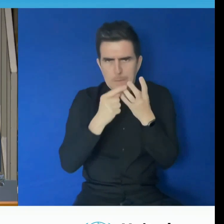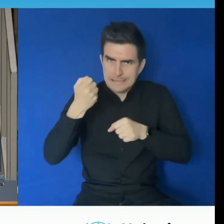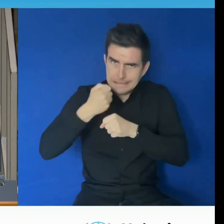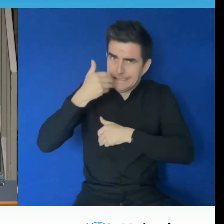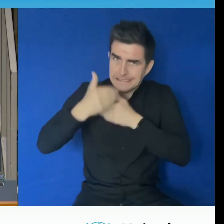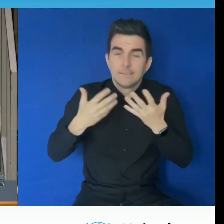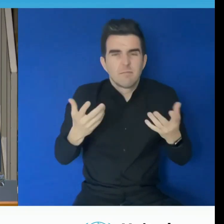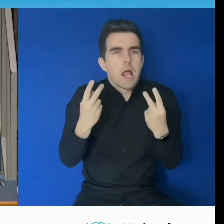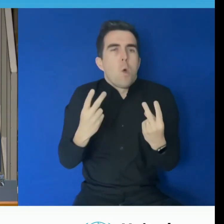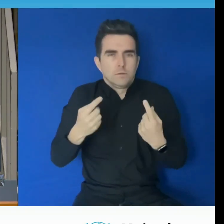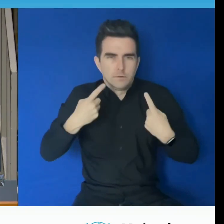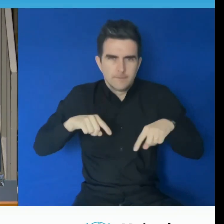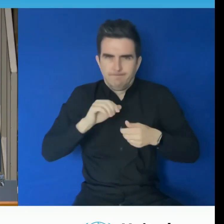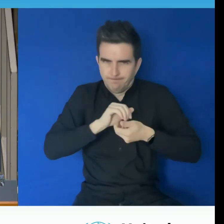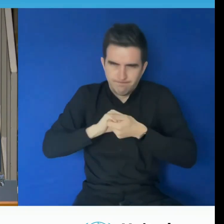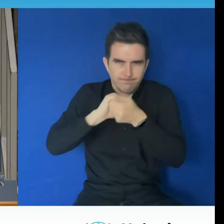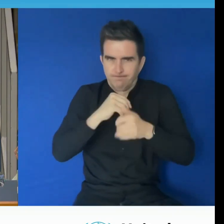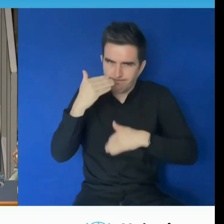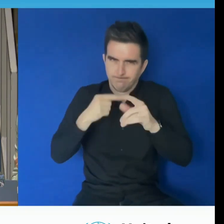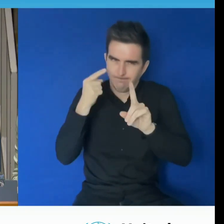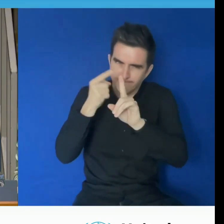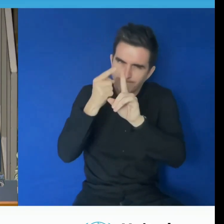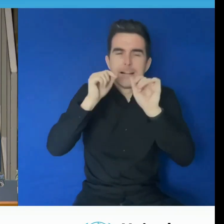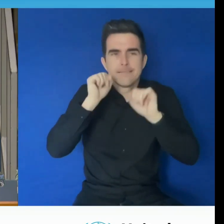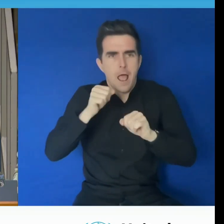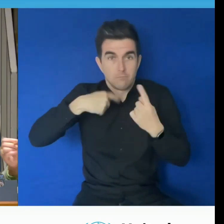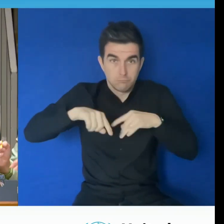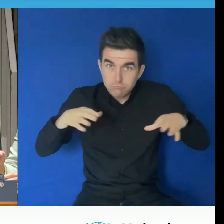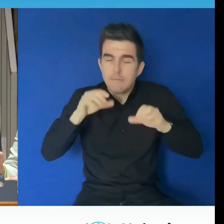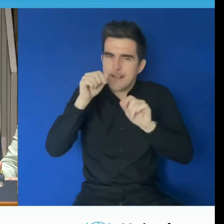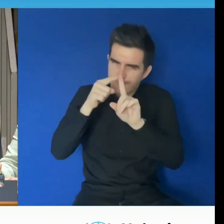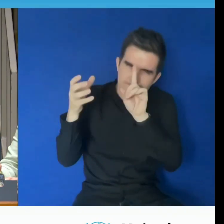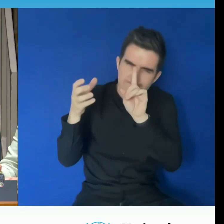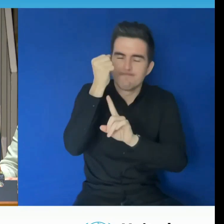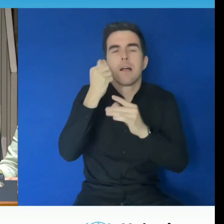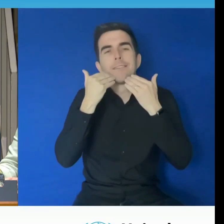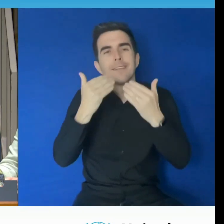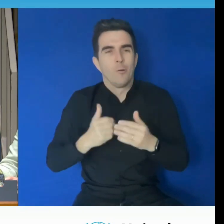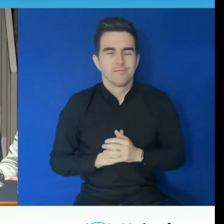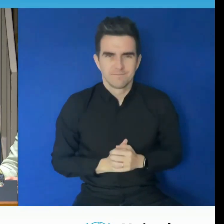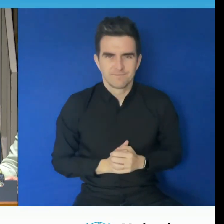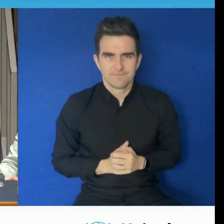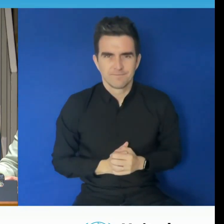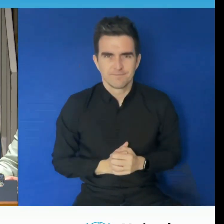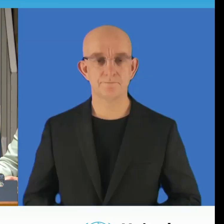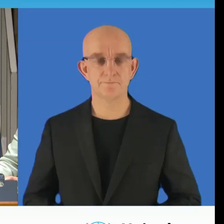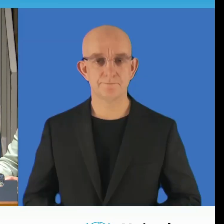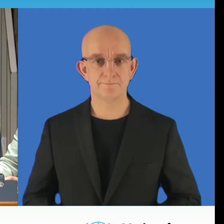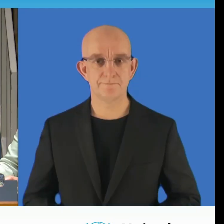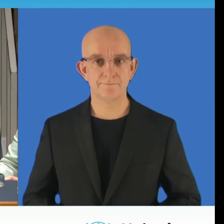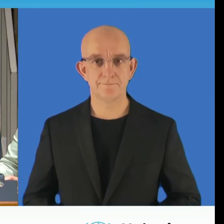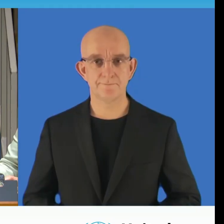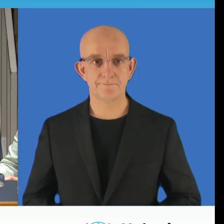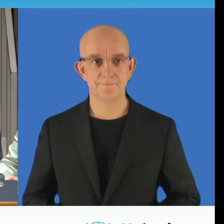Next, may I invite Honorable Dullas Alahapperuma, Member of Parliament of Sri Lanka and Chair of the Sri Lankan Parliamentary caucus for the inclusion